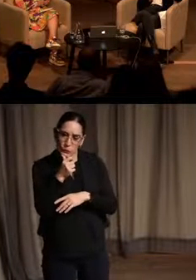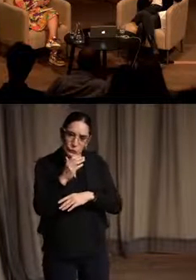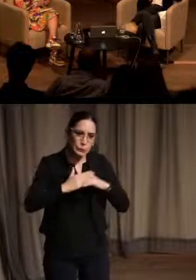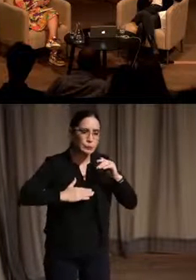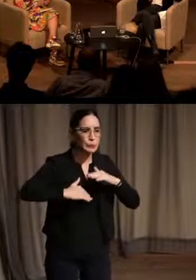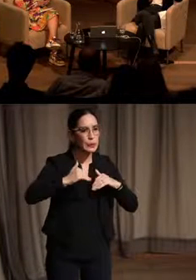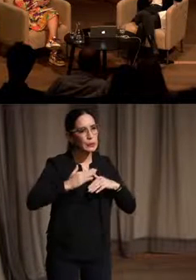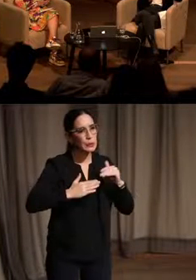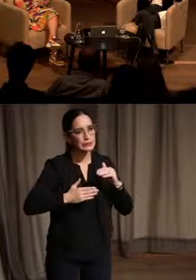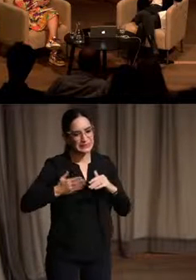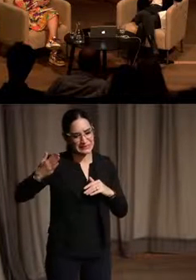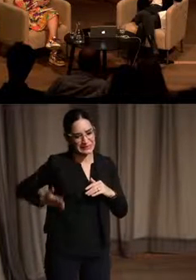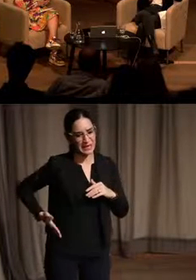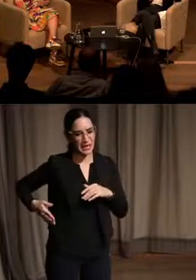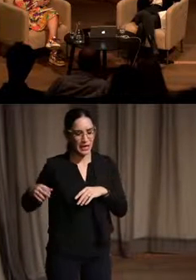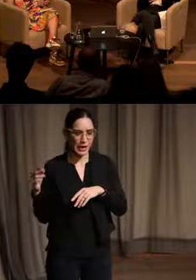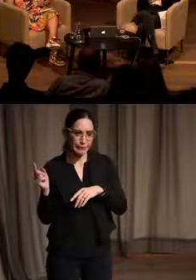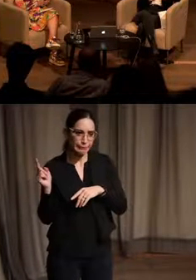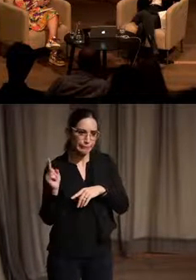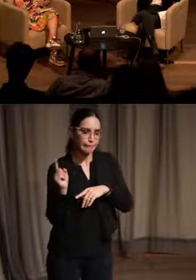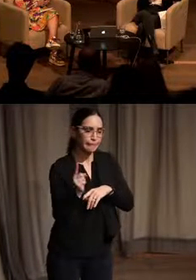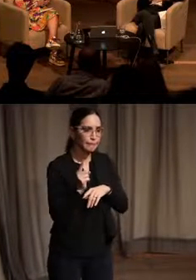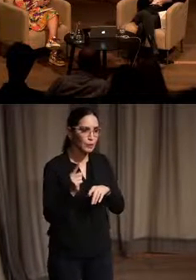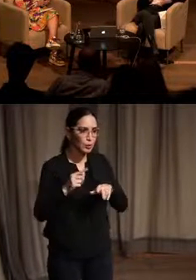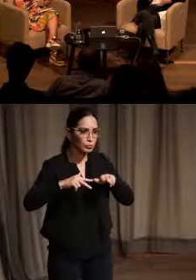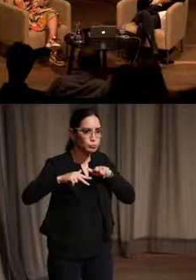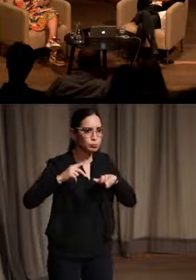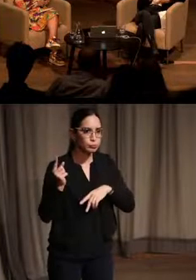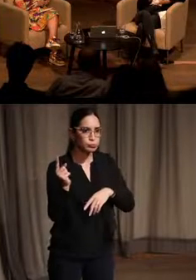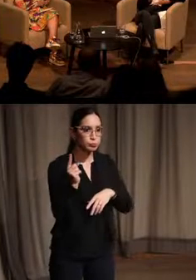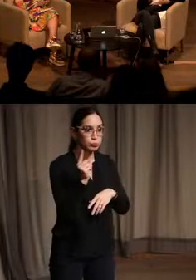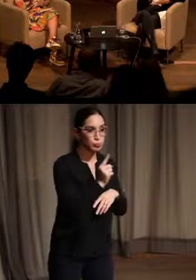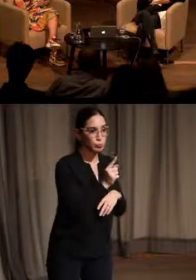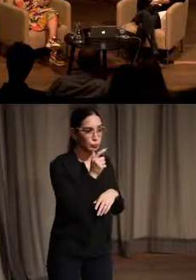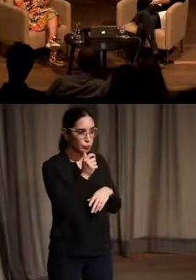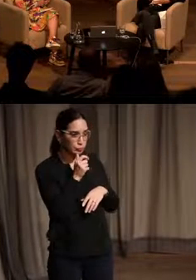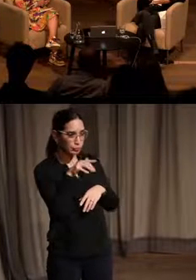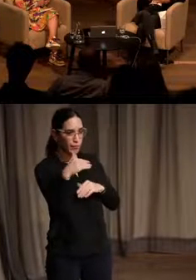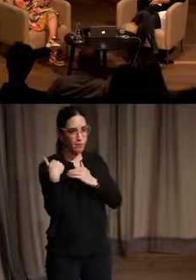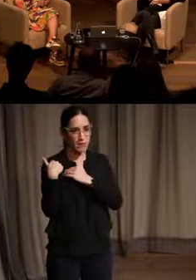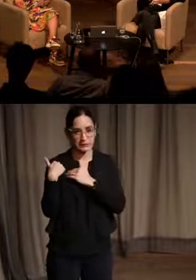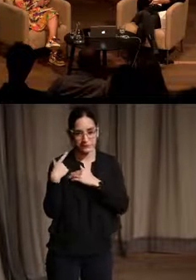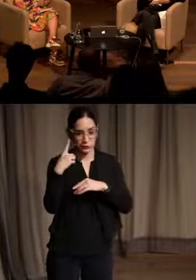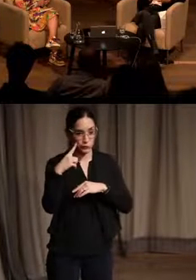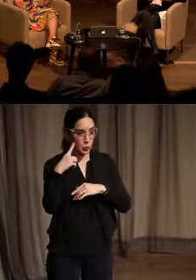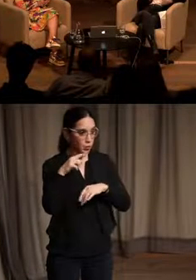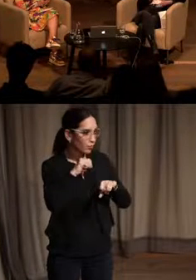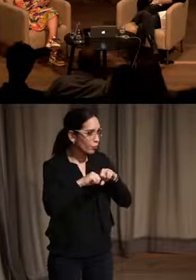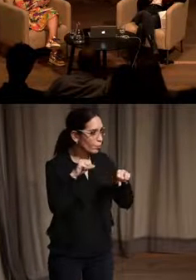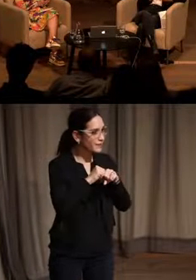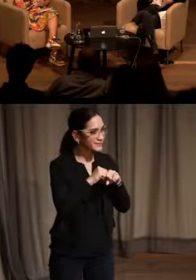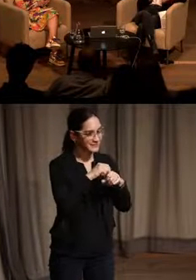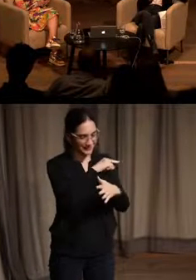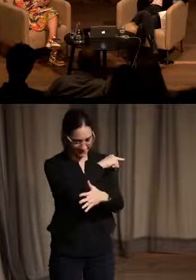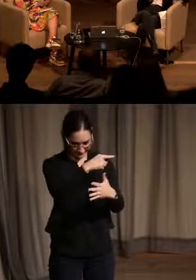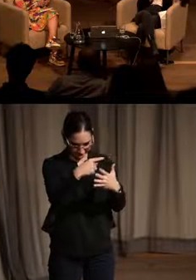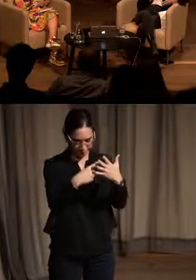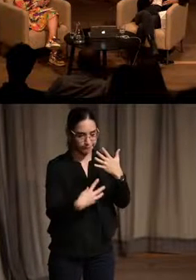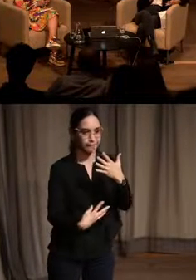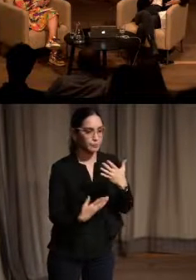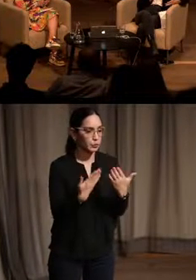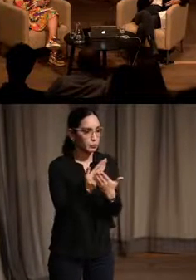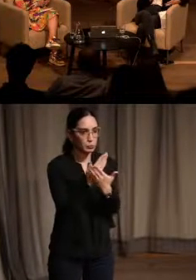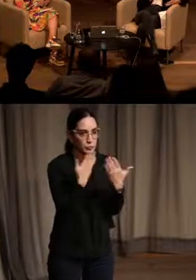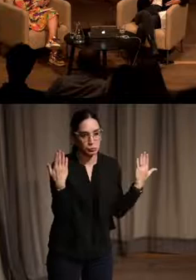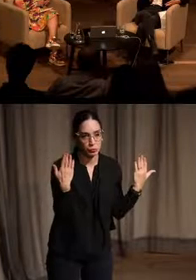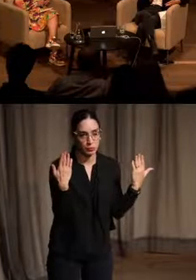same people they're trying to kick off that sidewalk. Like, who's building our homes? And again, talking about labor, it's all of this invisible labor that's literally pouring